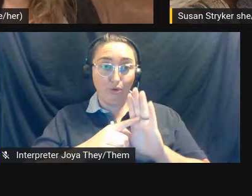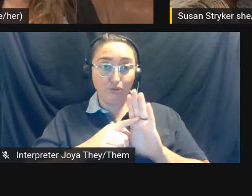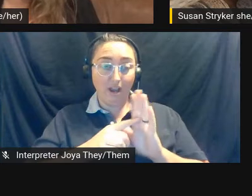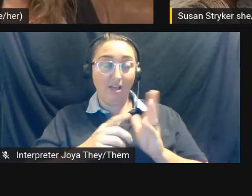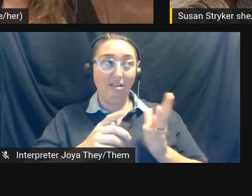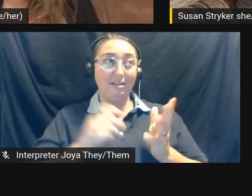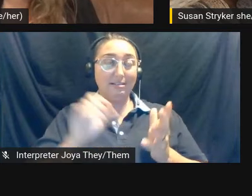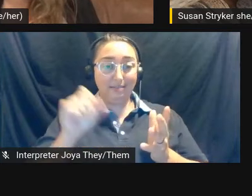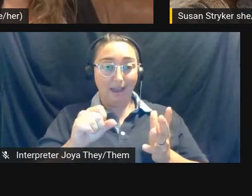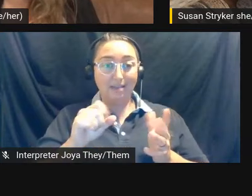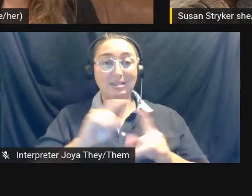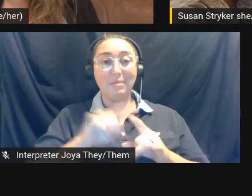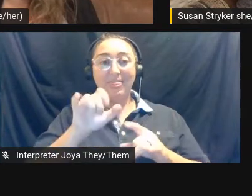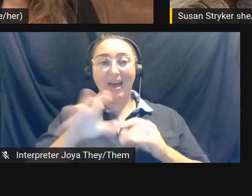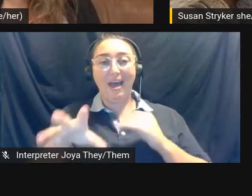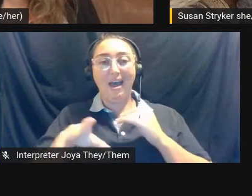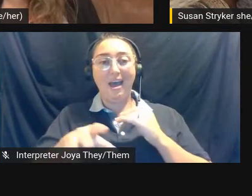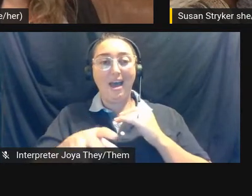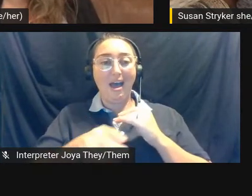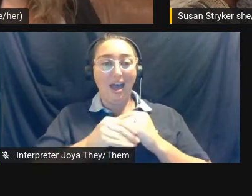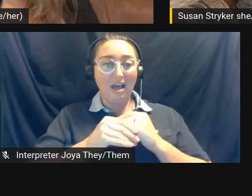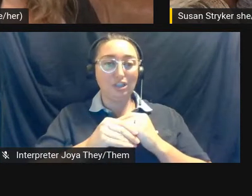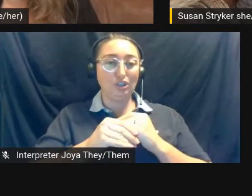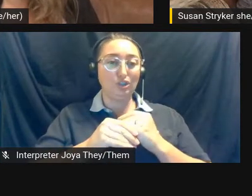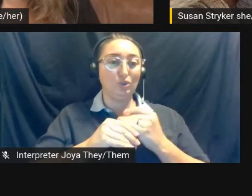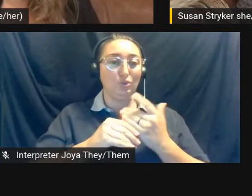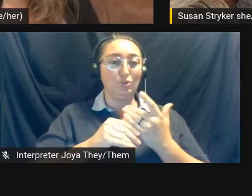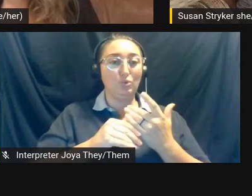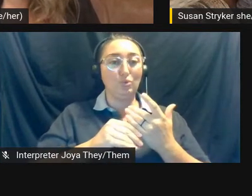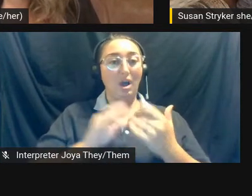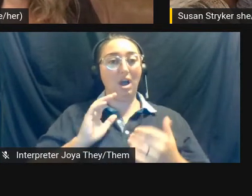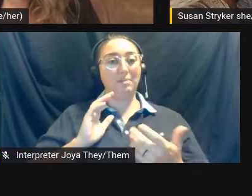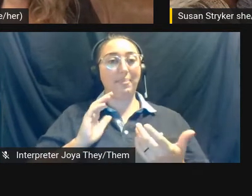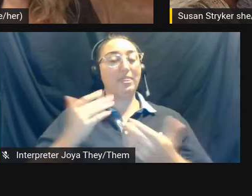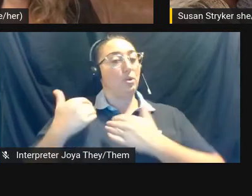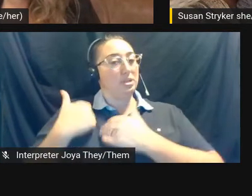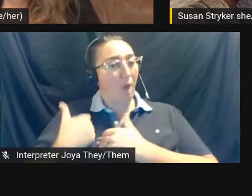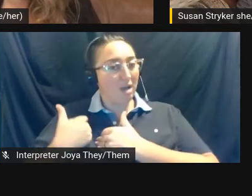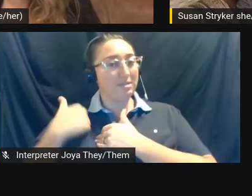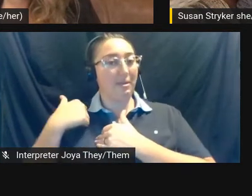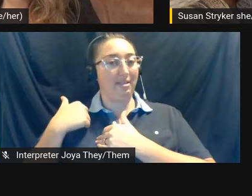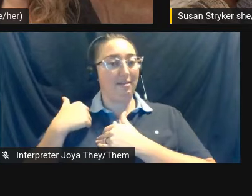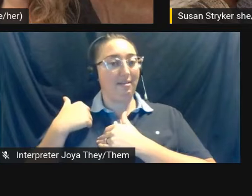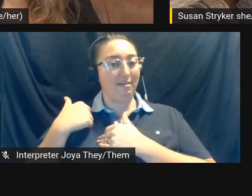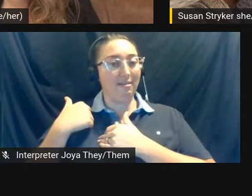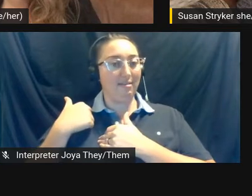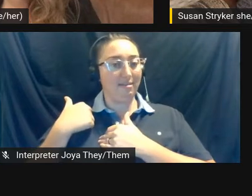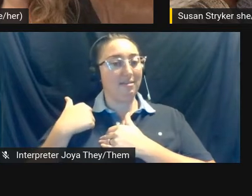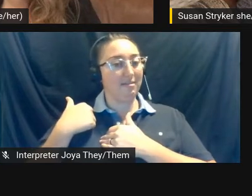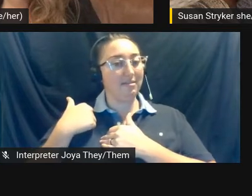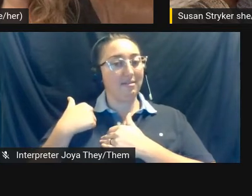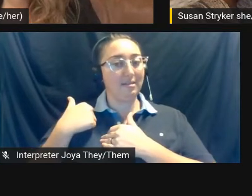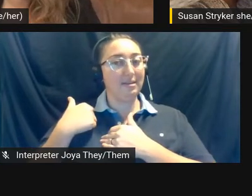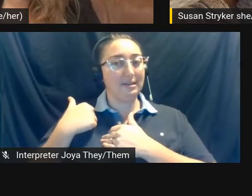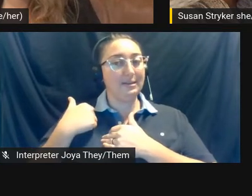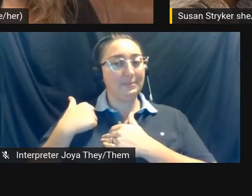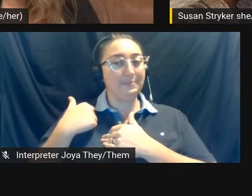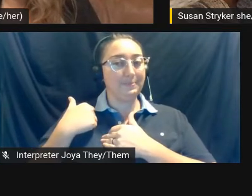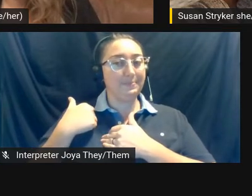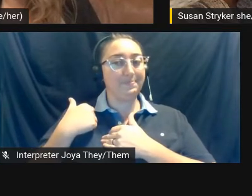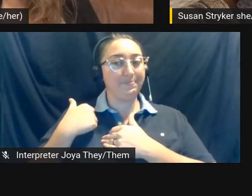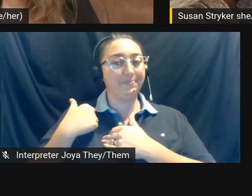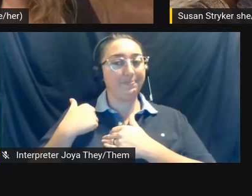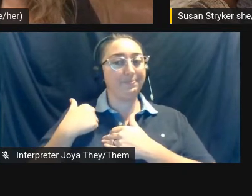like, adds to the responsibility that people